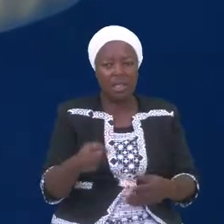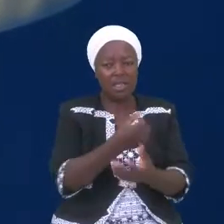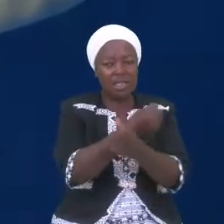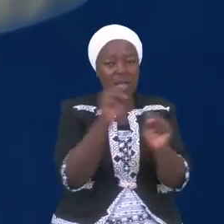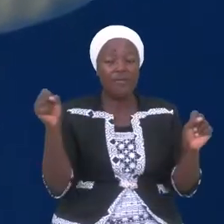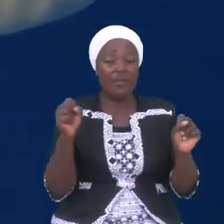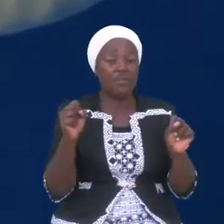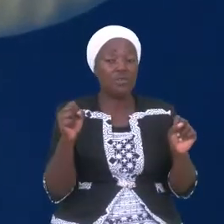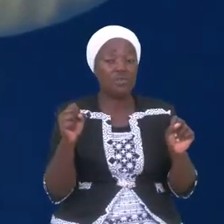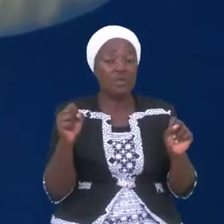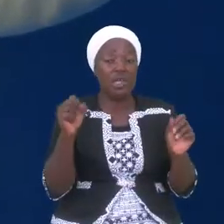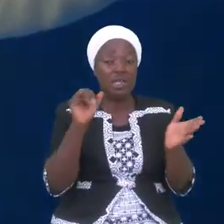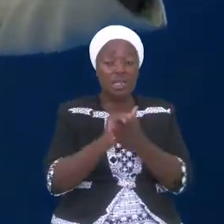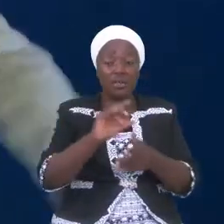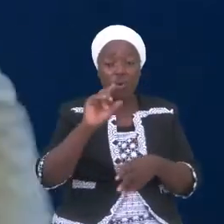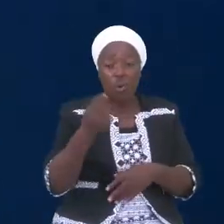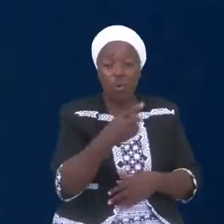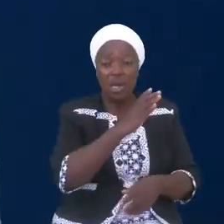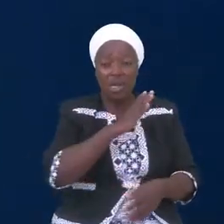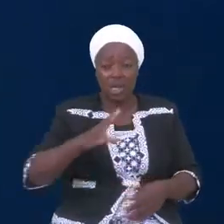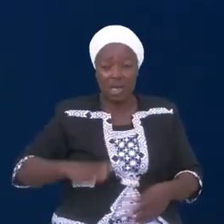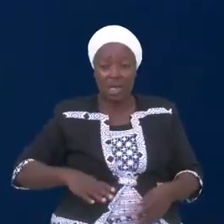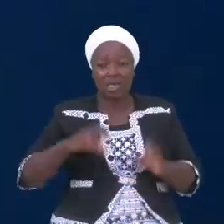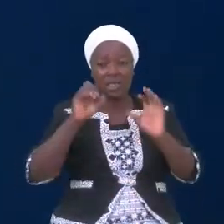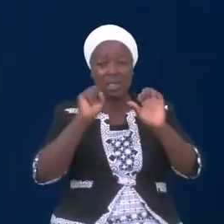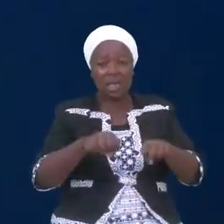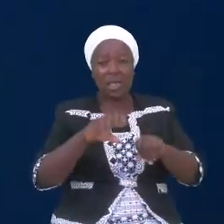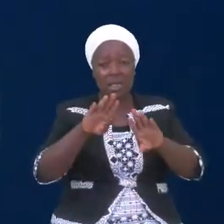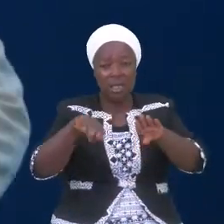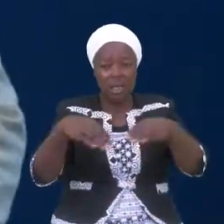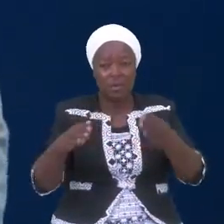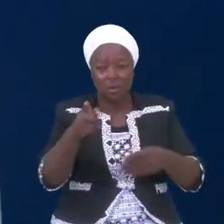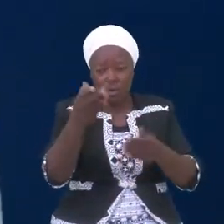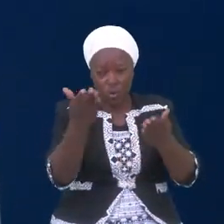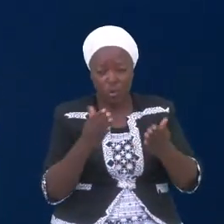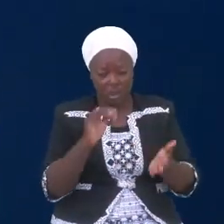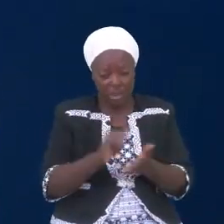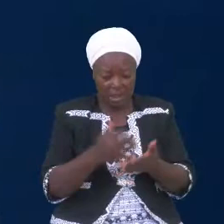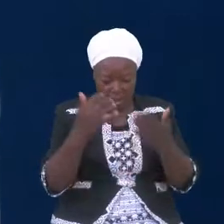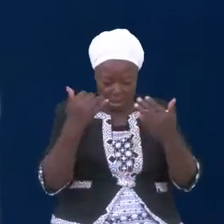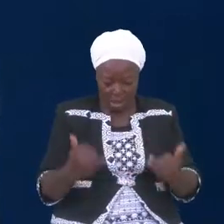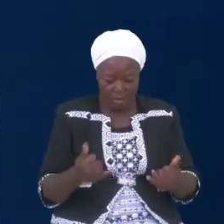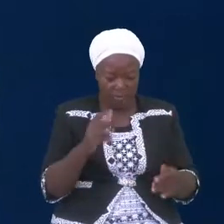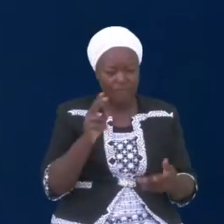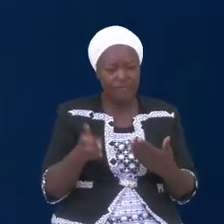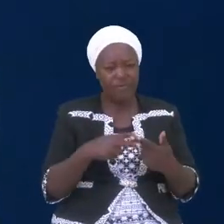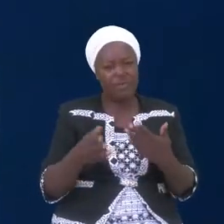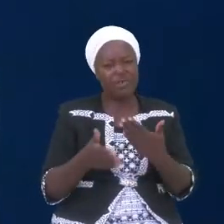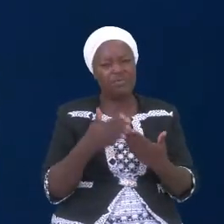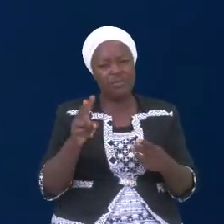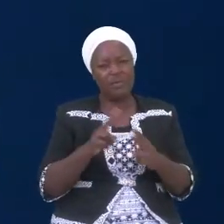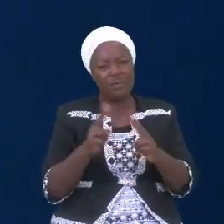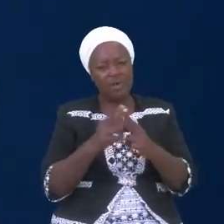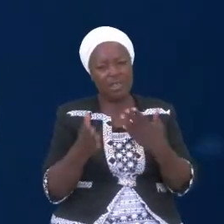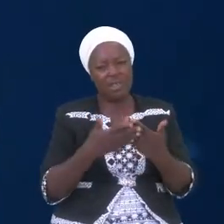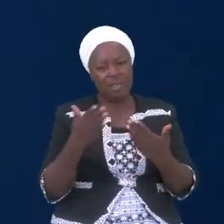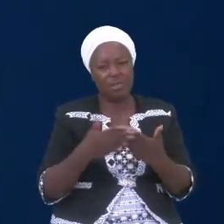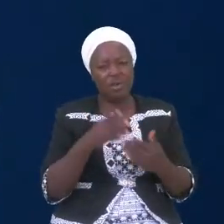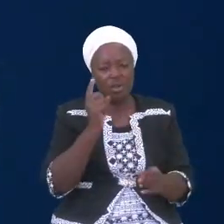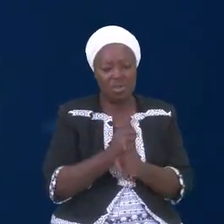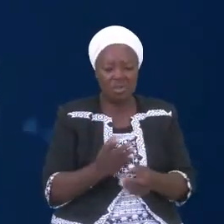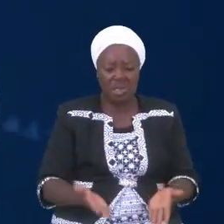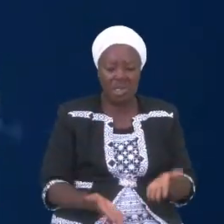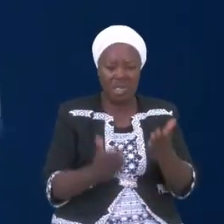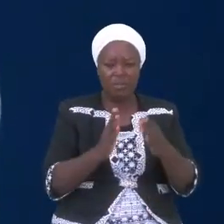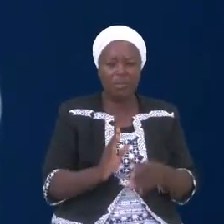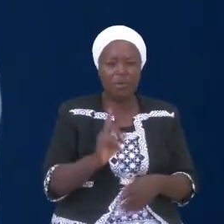salvation that only Christ can give. You want that now? Very simple. Raise up your hand there and say,